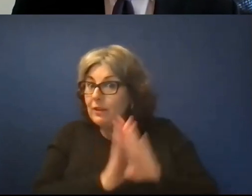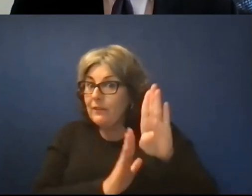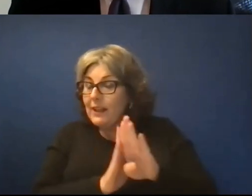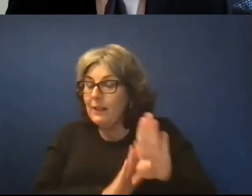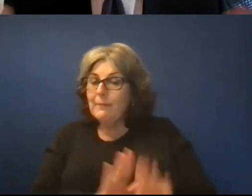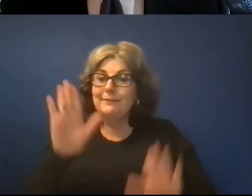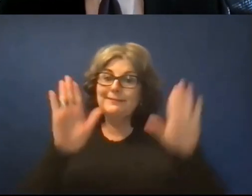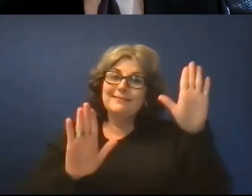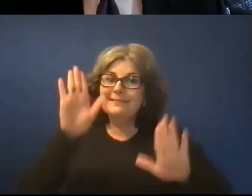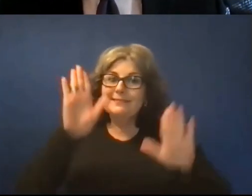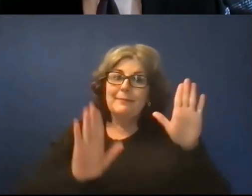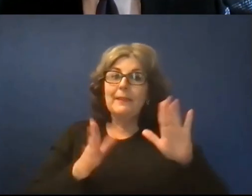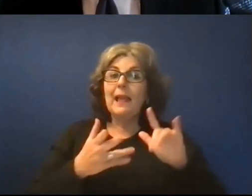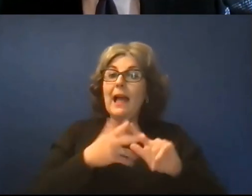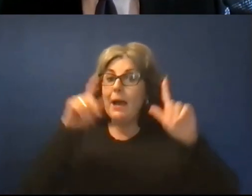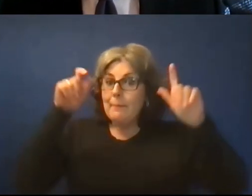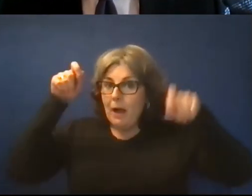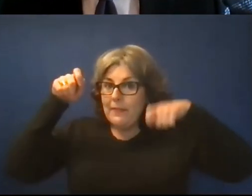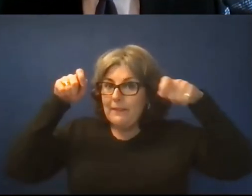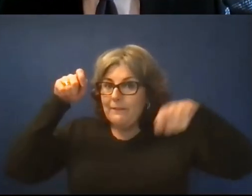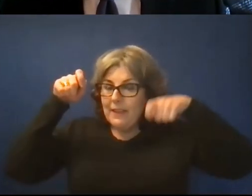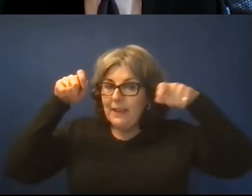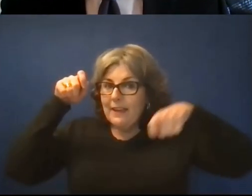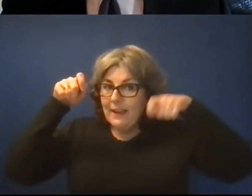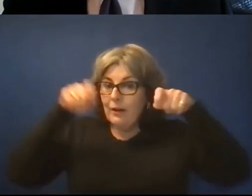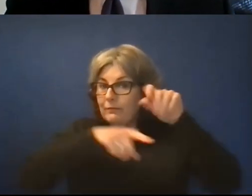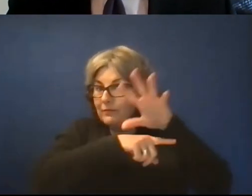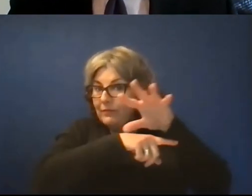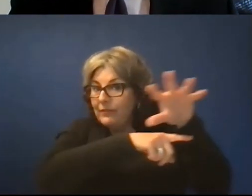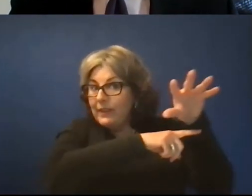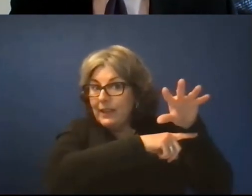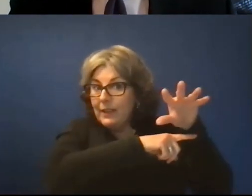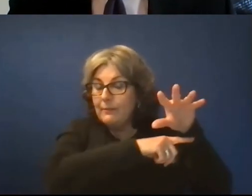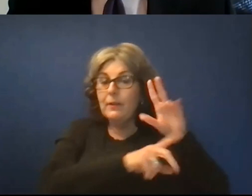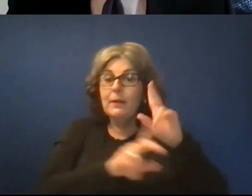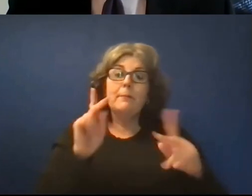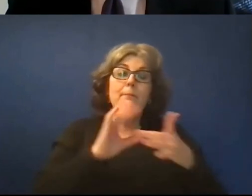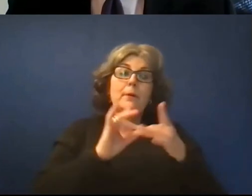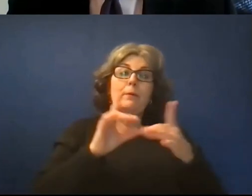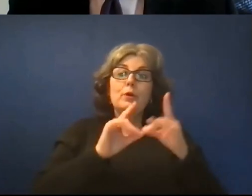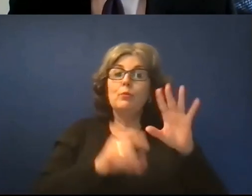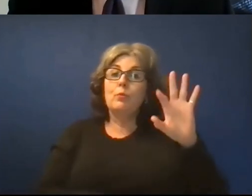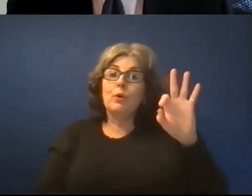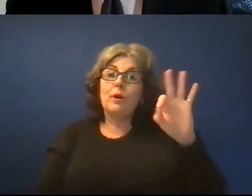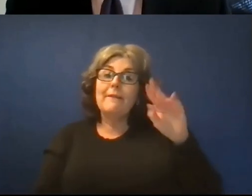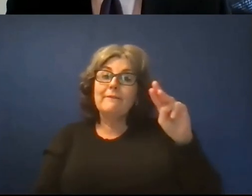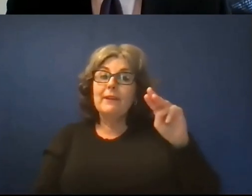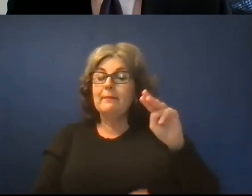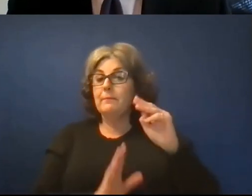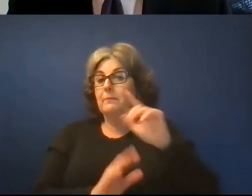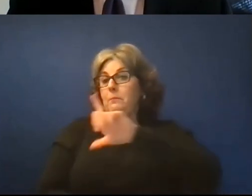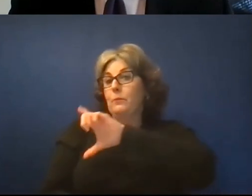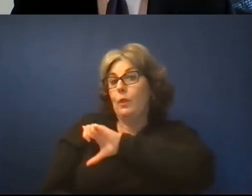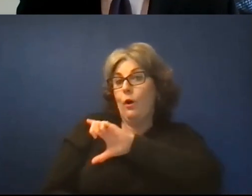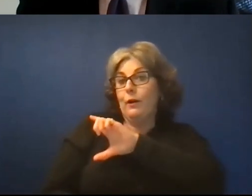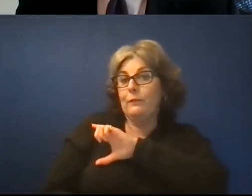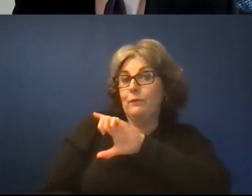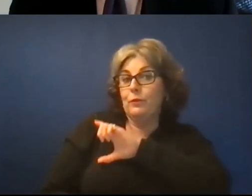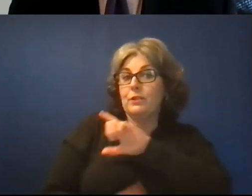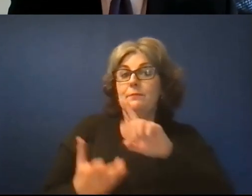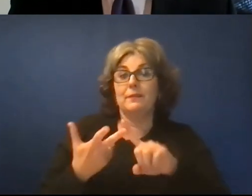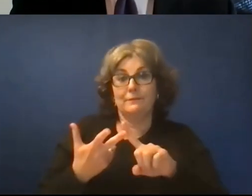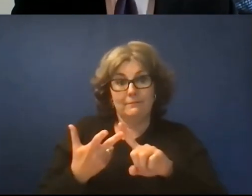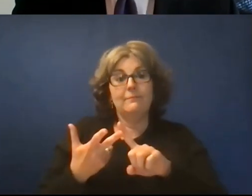yeah. What about the film industry? Talking to people who work in the film industry, law enforcement,